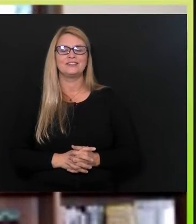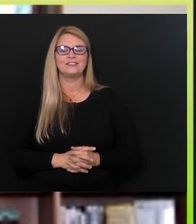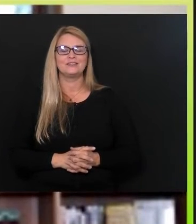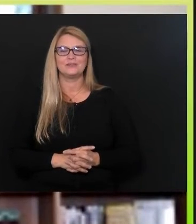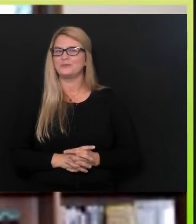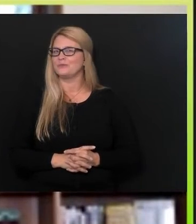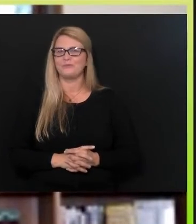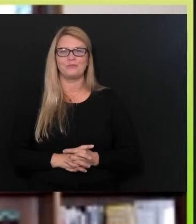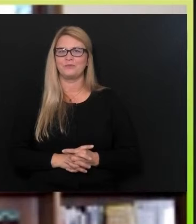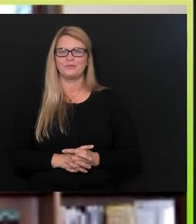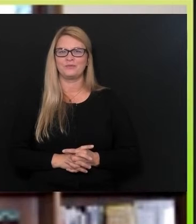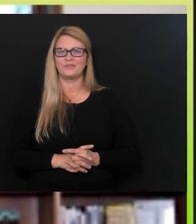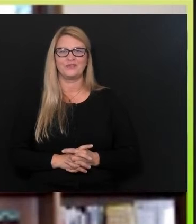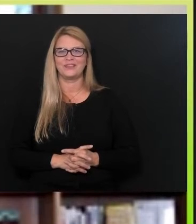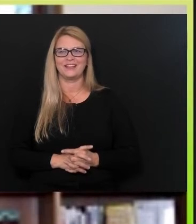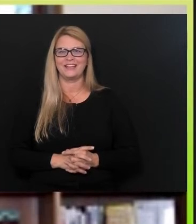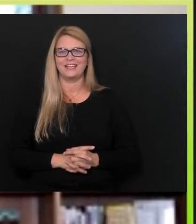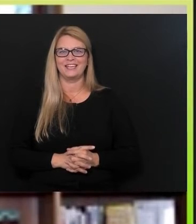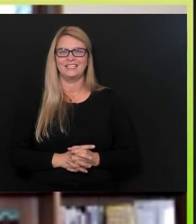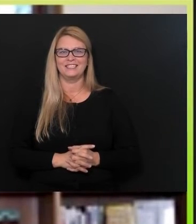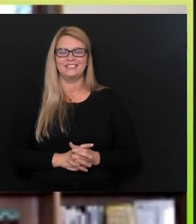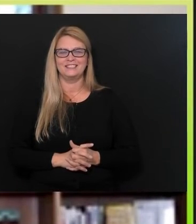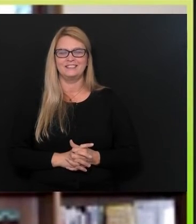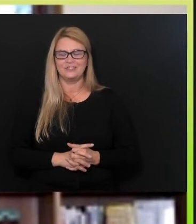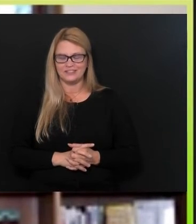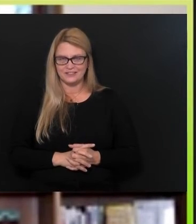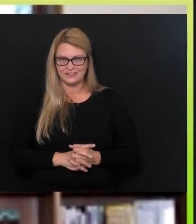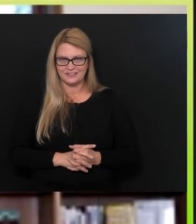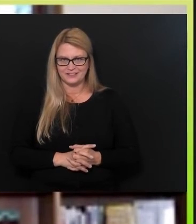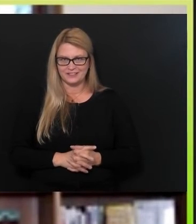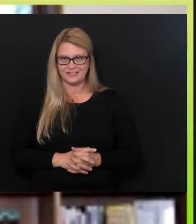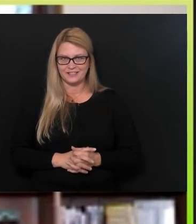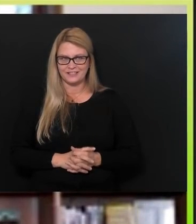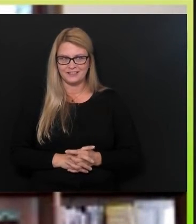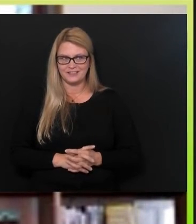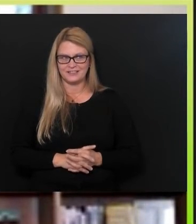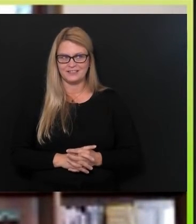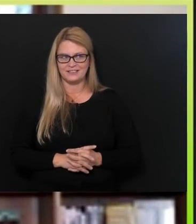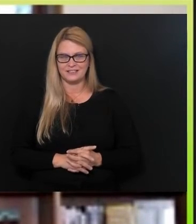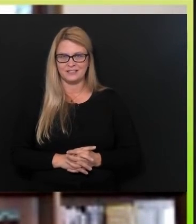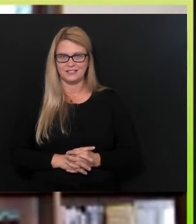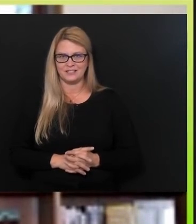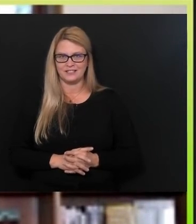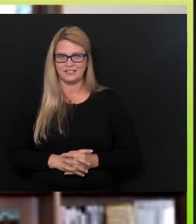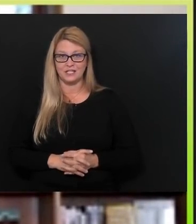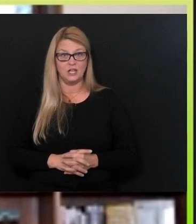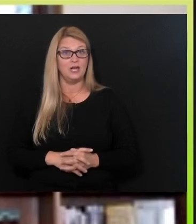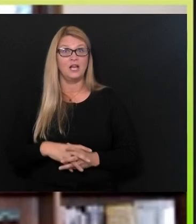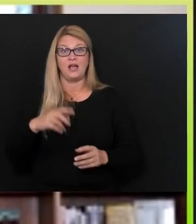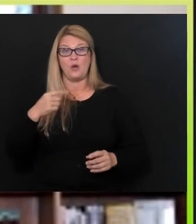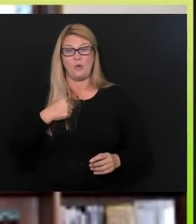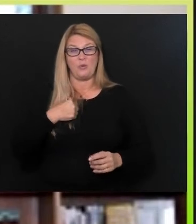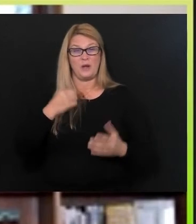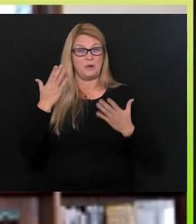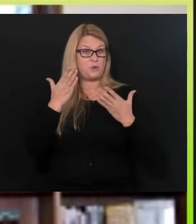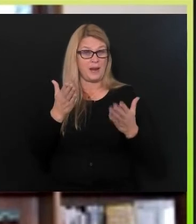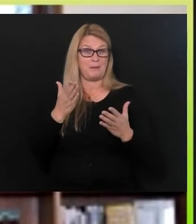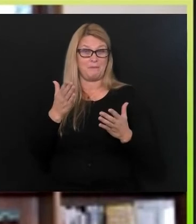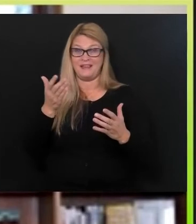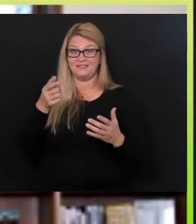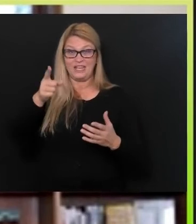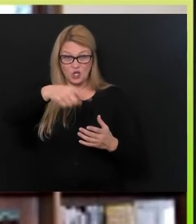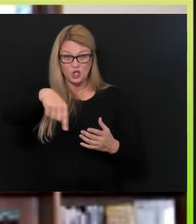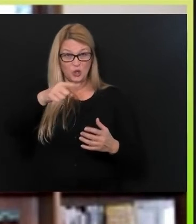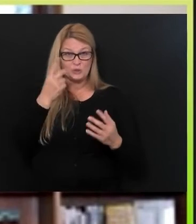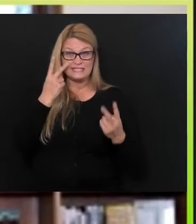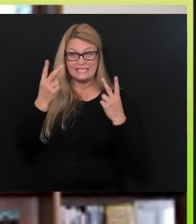No, we recommend as they roll out for the citizens to take what's recommended at the time. I mean, we have Pfizer and then